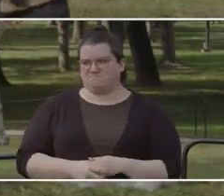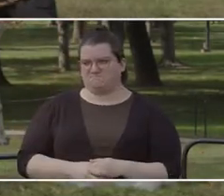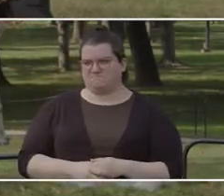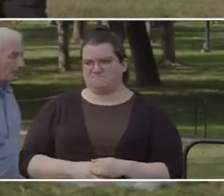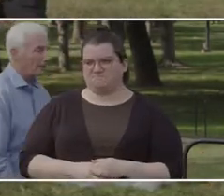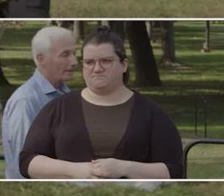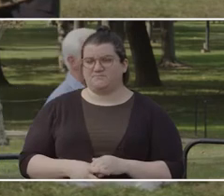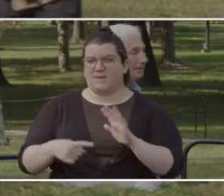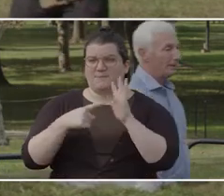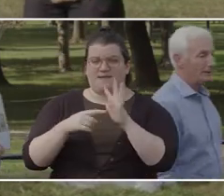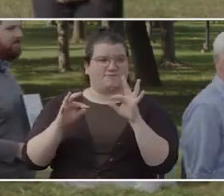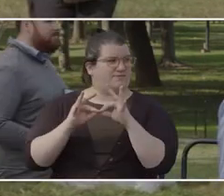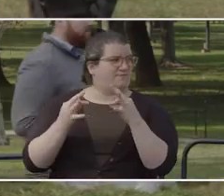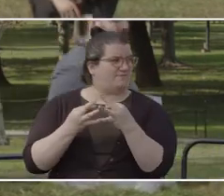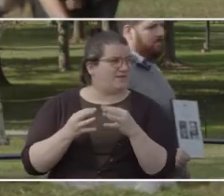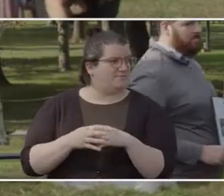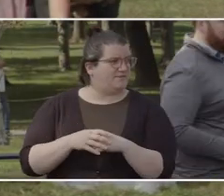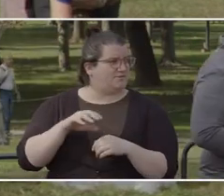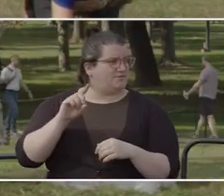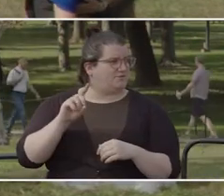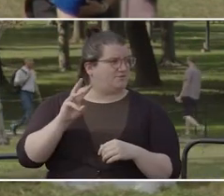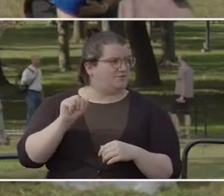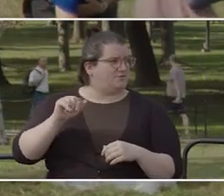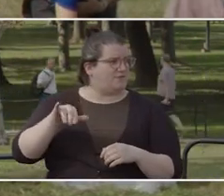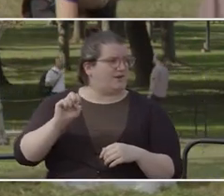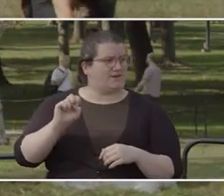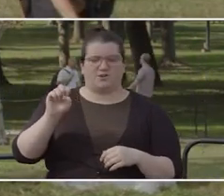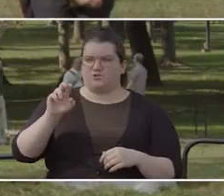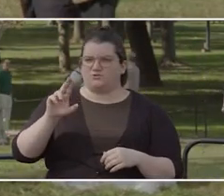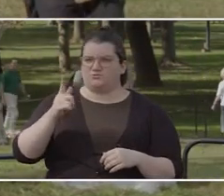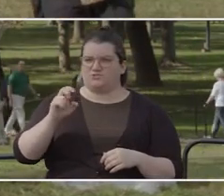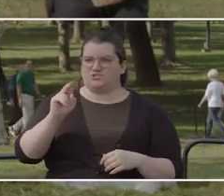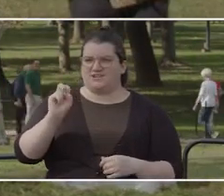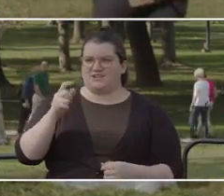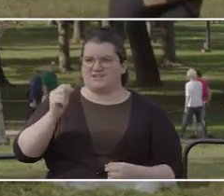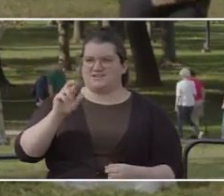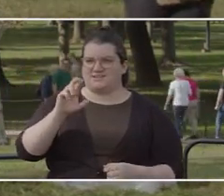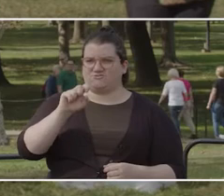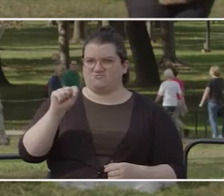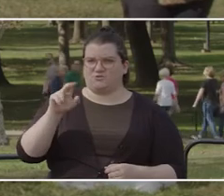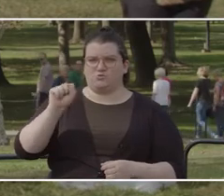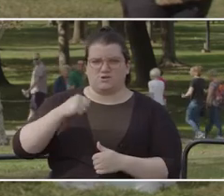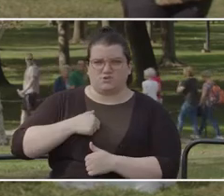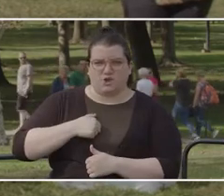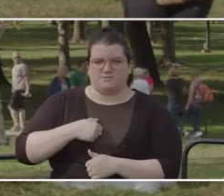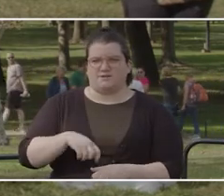68. On behalf of the family of Dwayne Eugene Garrett, U.S. Army, Vietnam